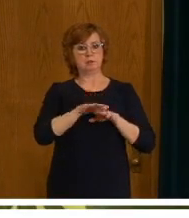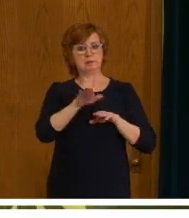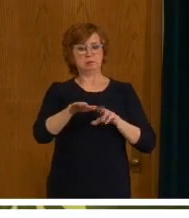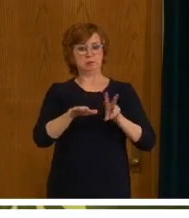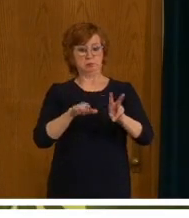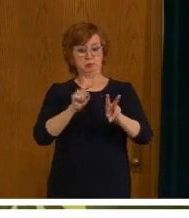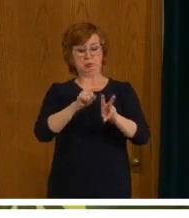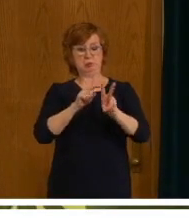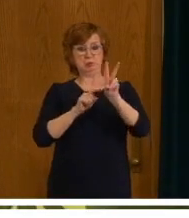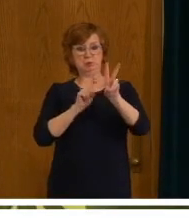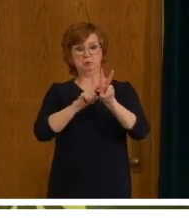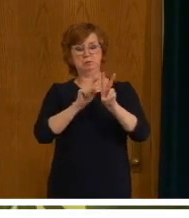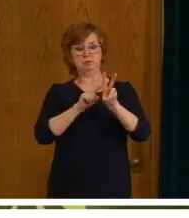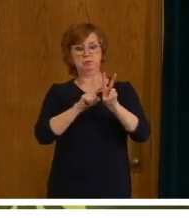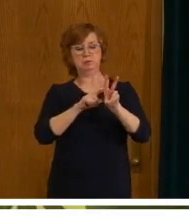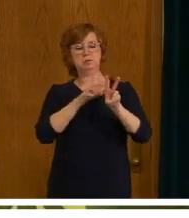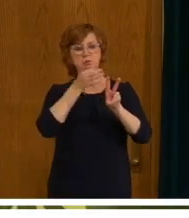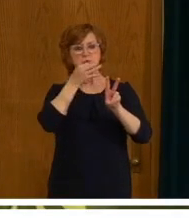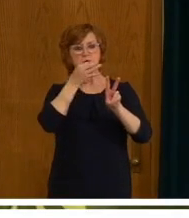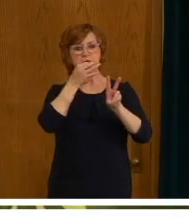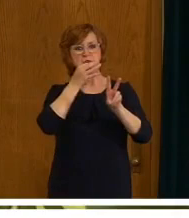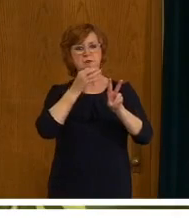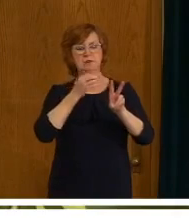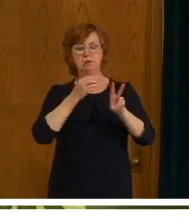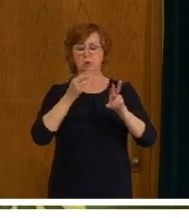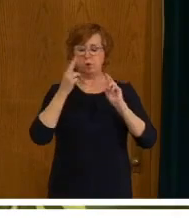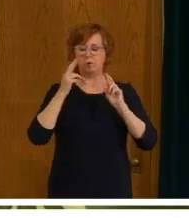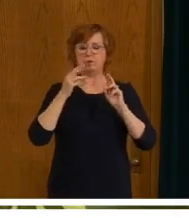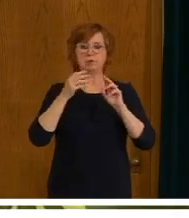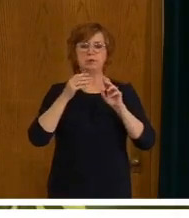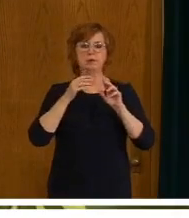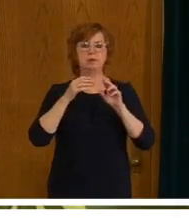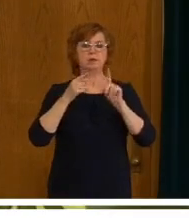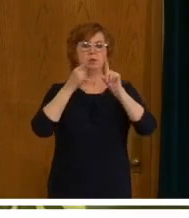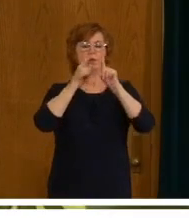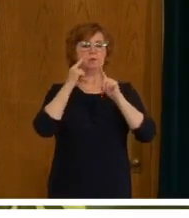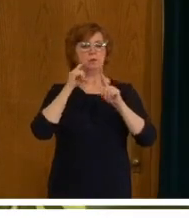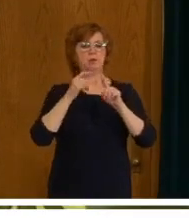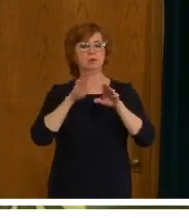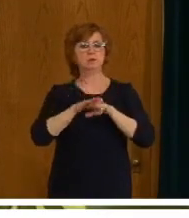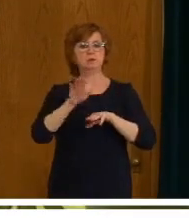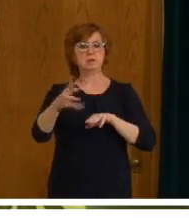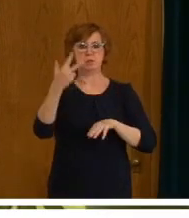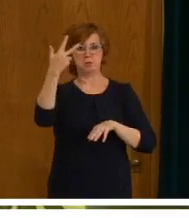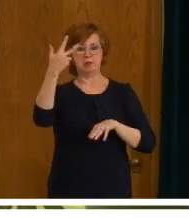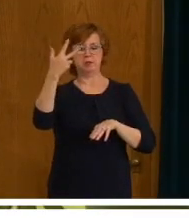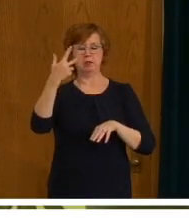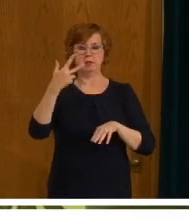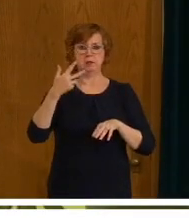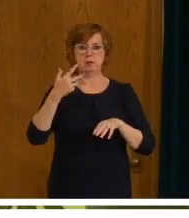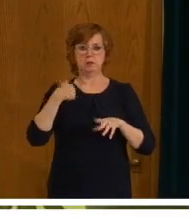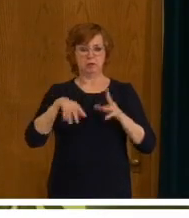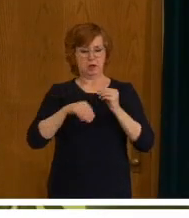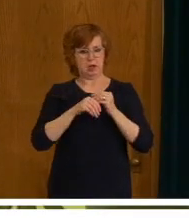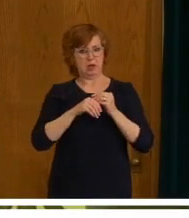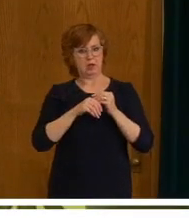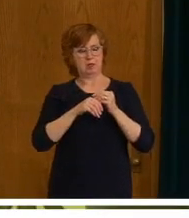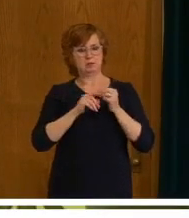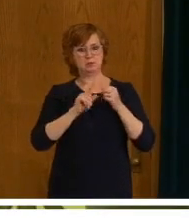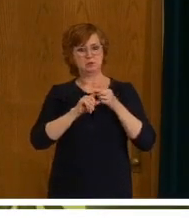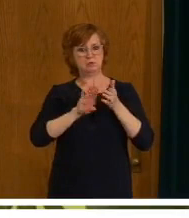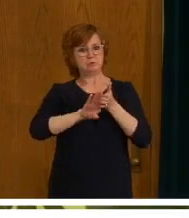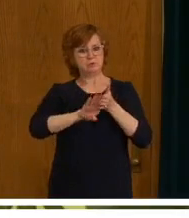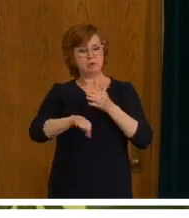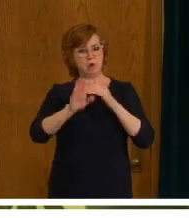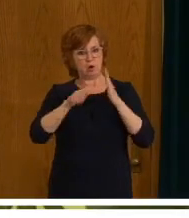are getting close to the benchmark ultimately for phase 3, and have now added in an additional metric for the removal of all of the